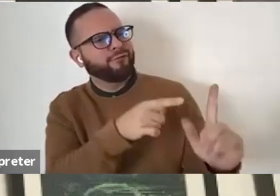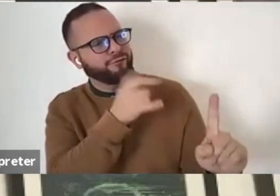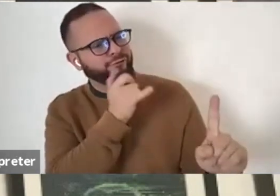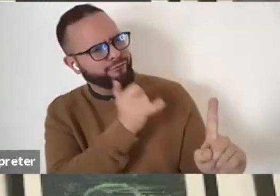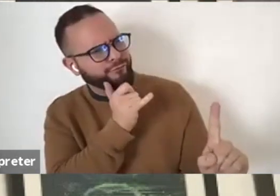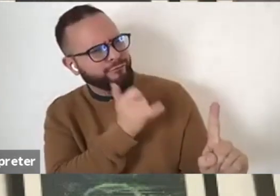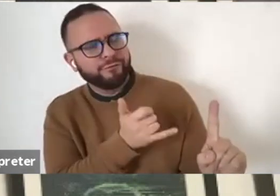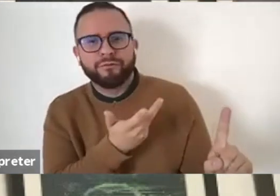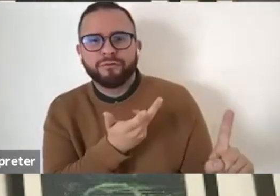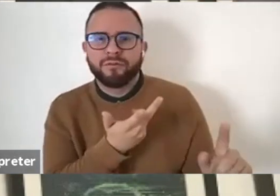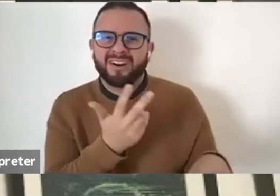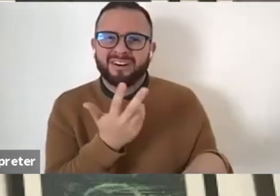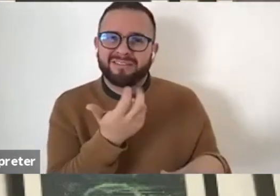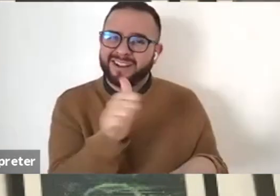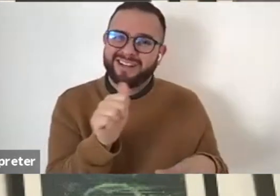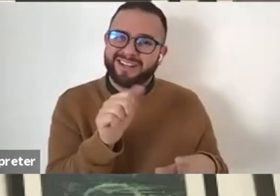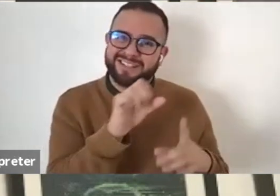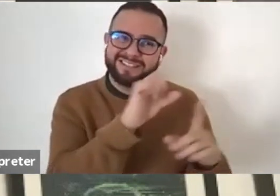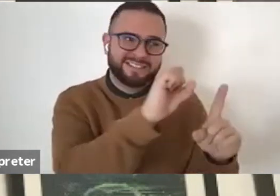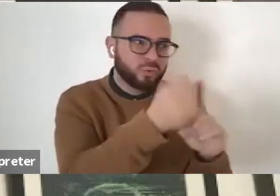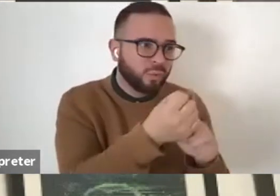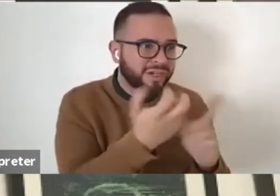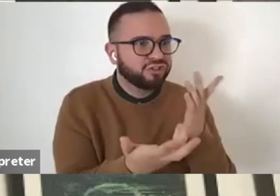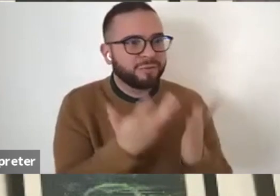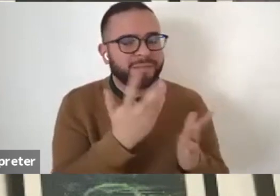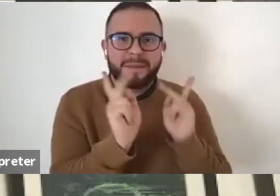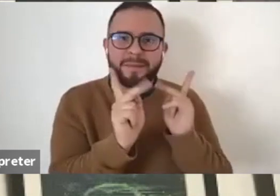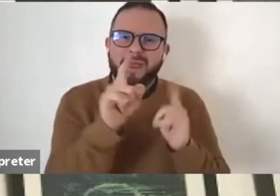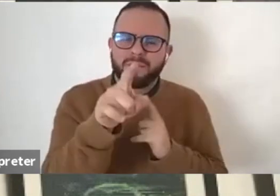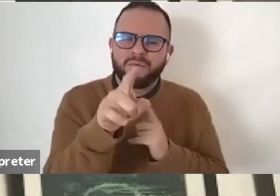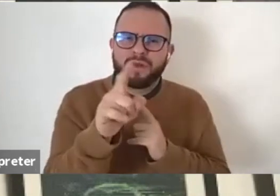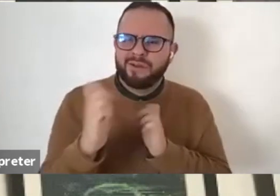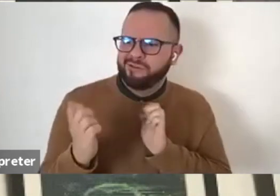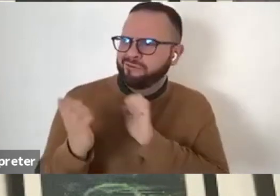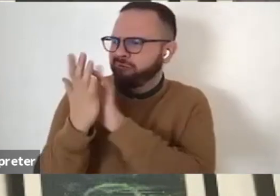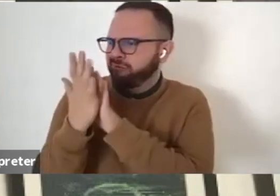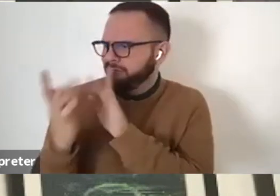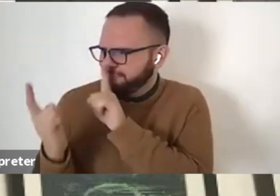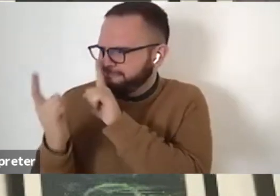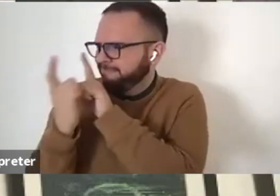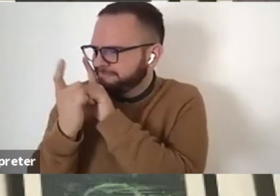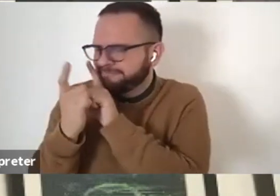people that you encountered in your life that you brought into um,